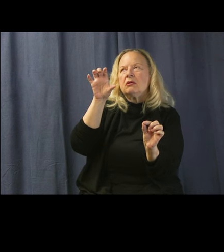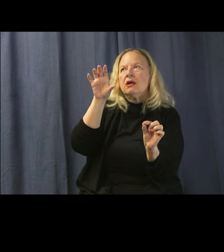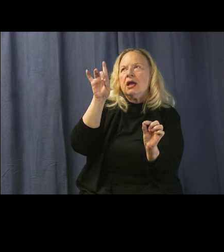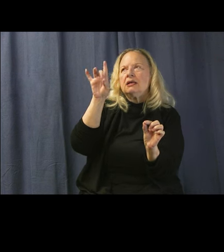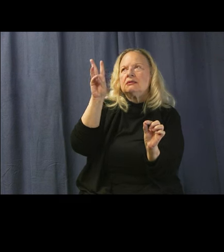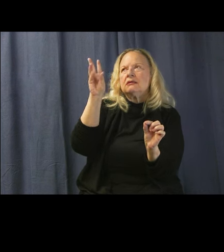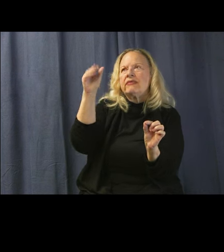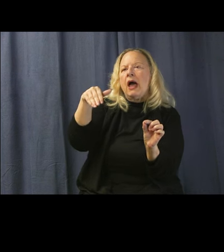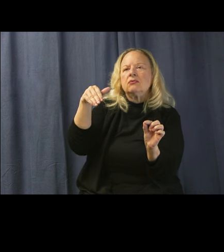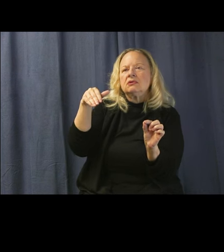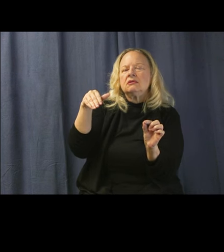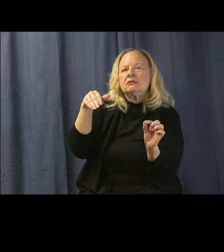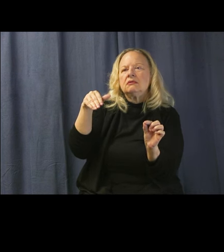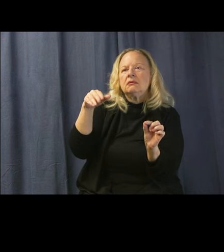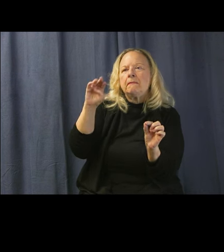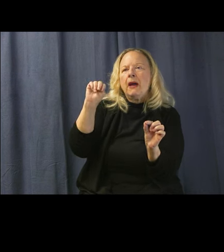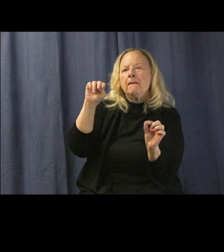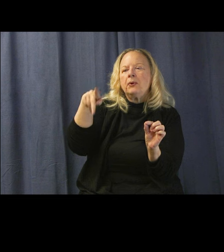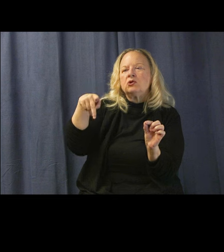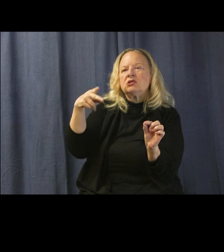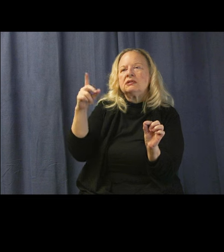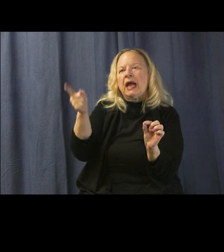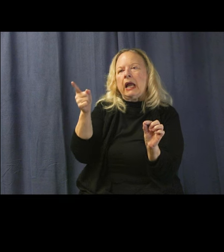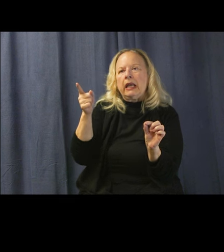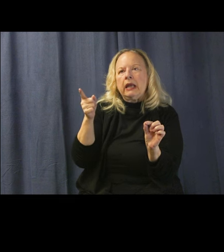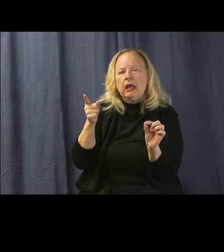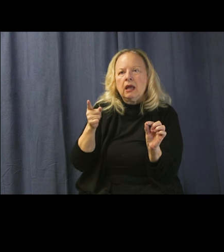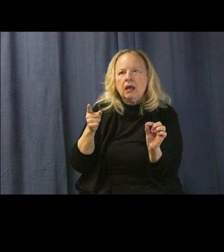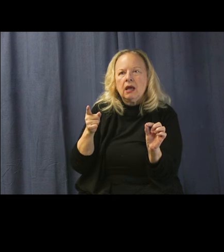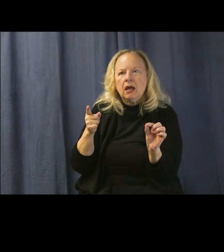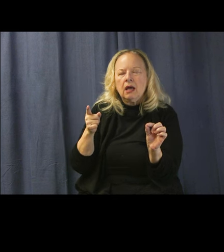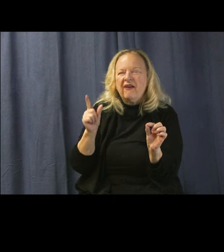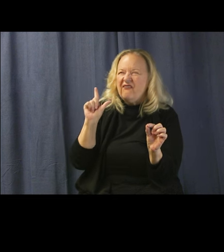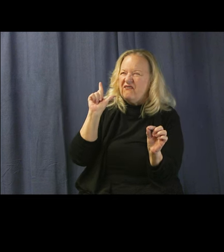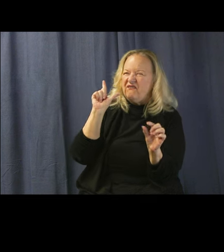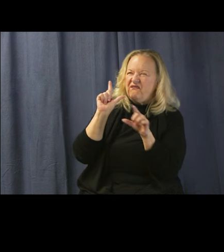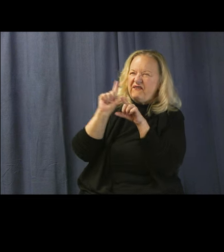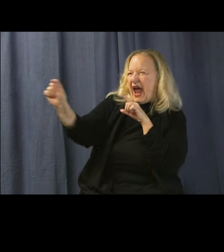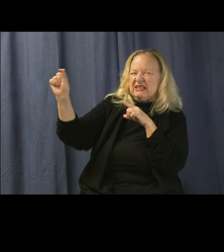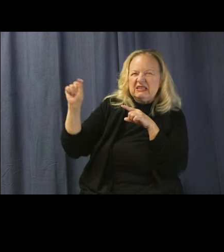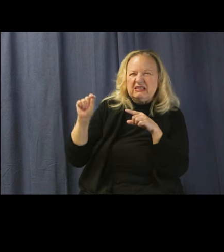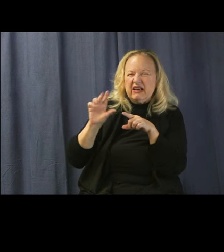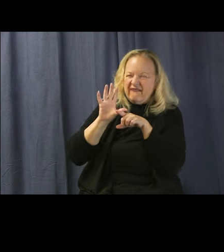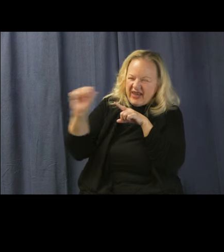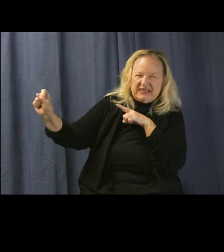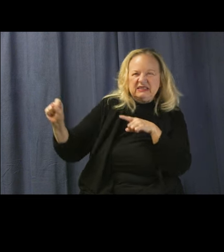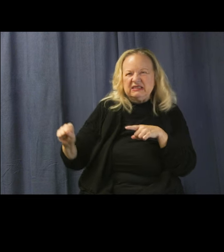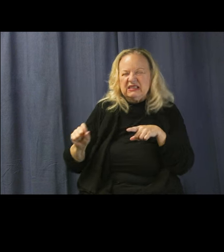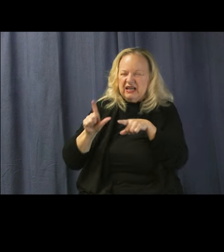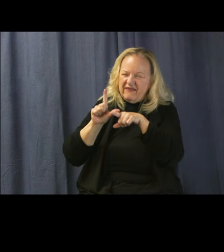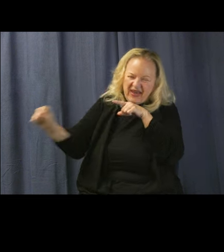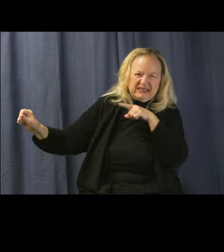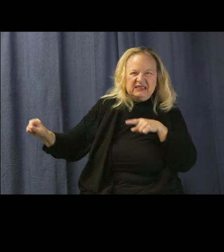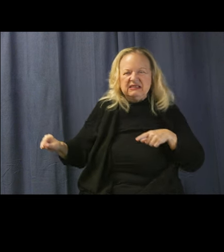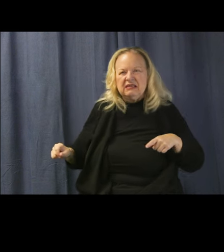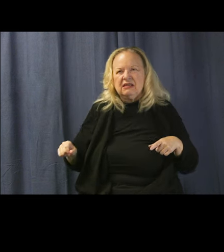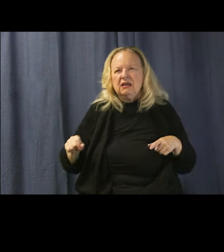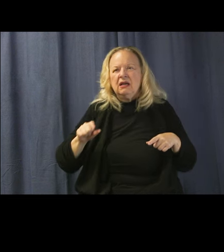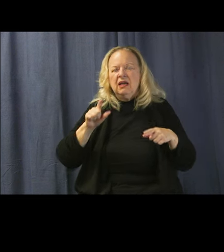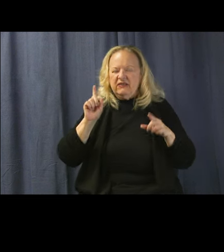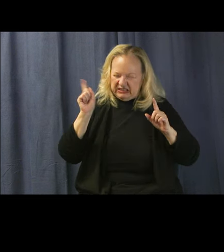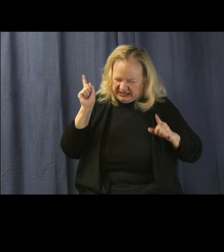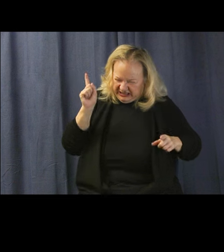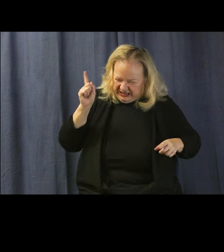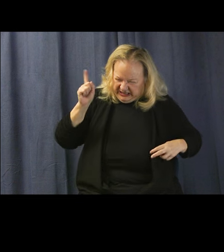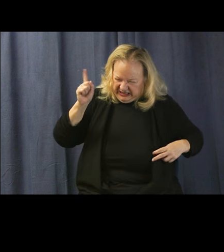miles per second? I'll explain that more. The sun is so big, even at traveling 186,000